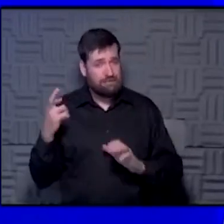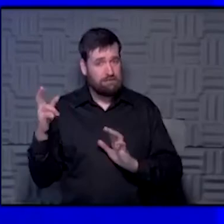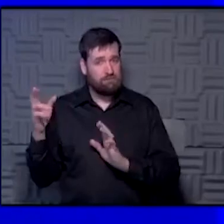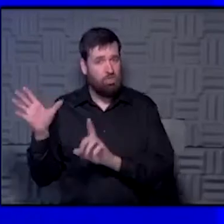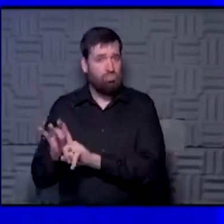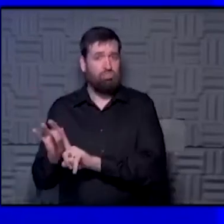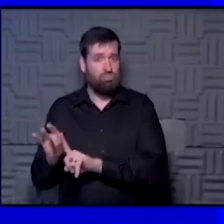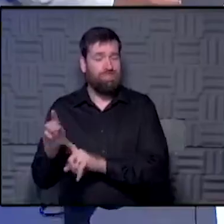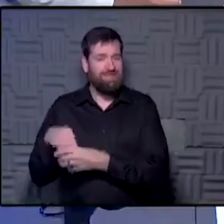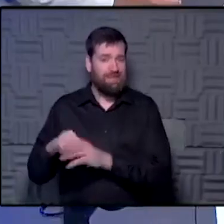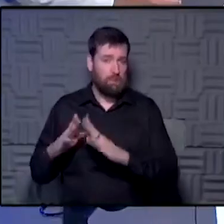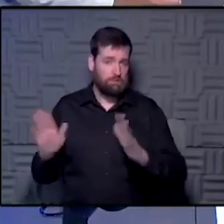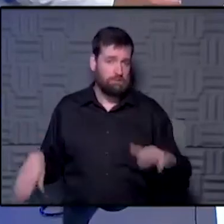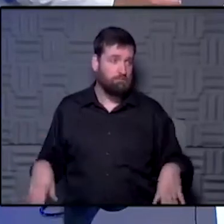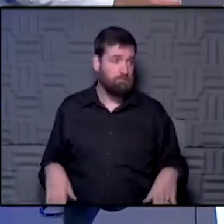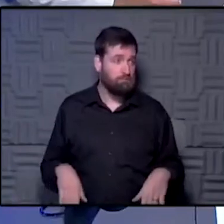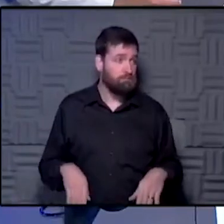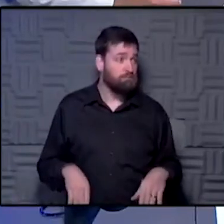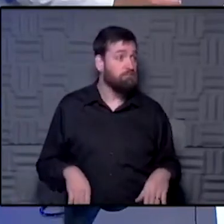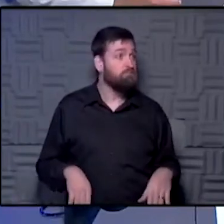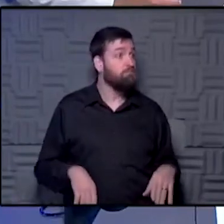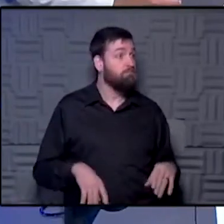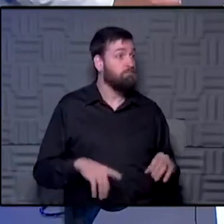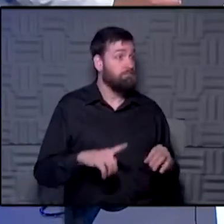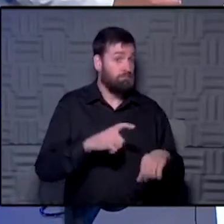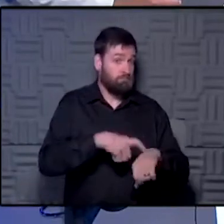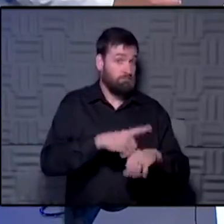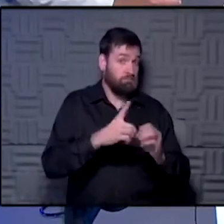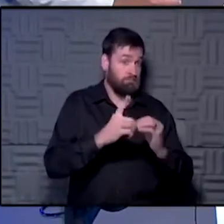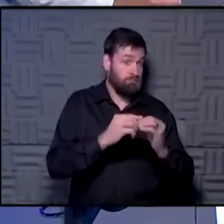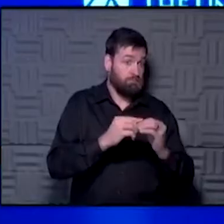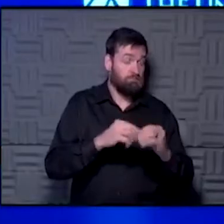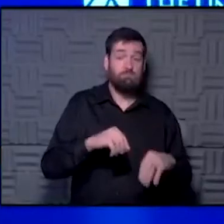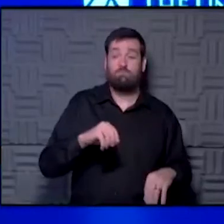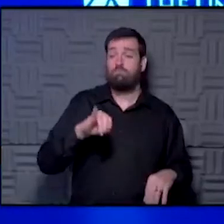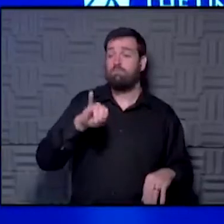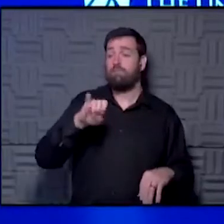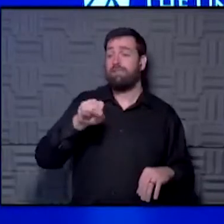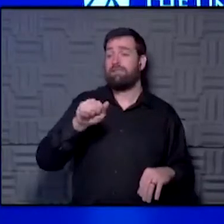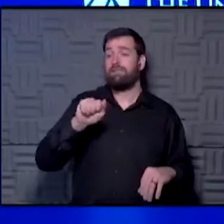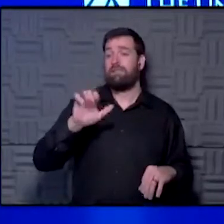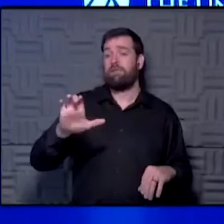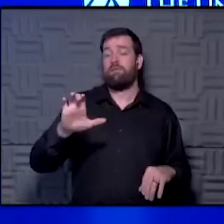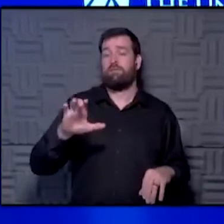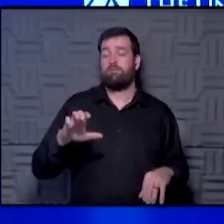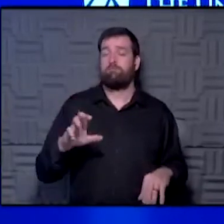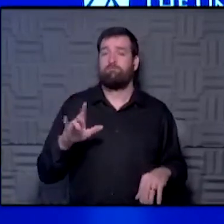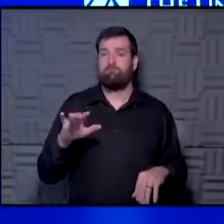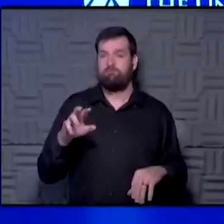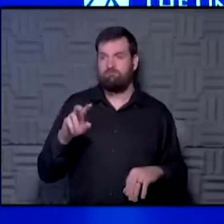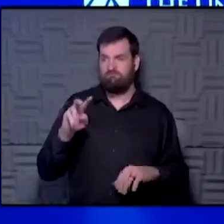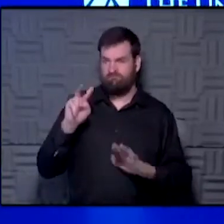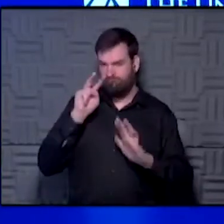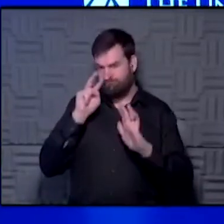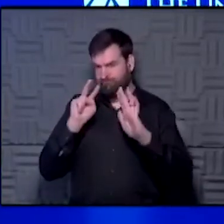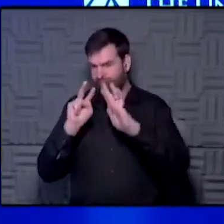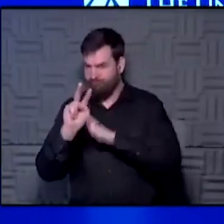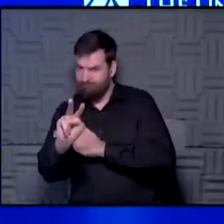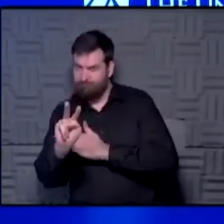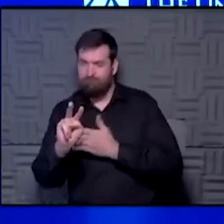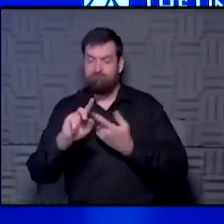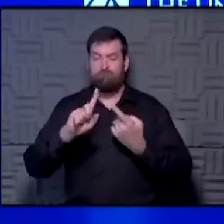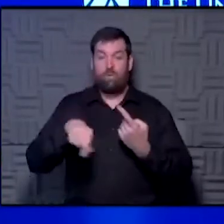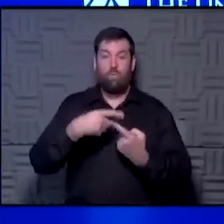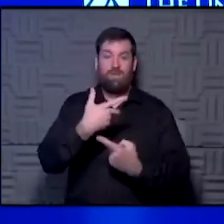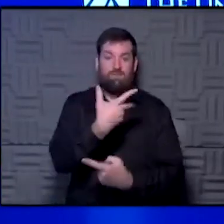household. Bob? I think we have time for another one here. This is from Isaac. Have to look in the future a little bit here. When we